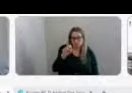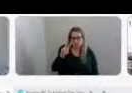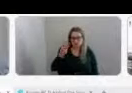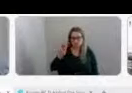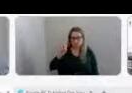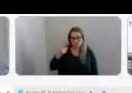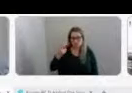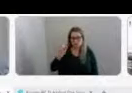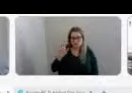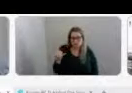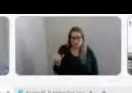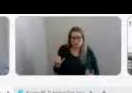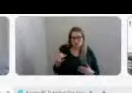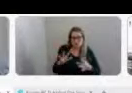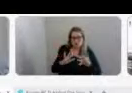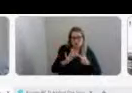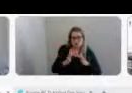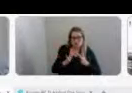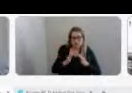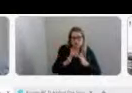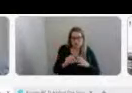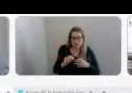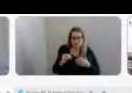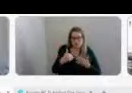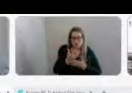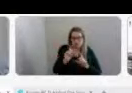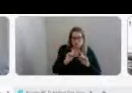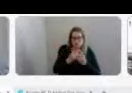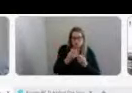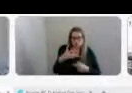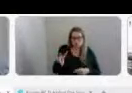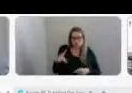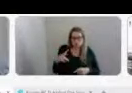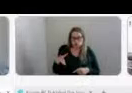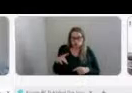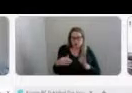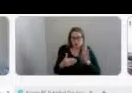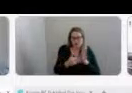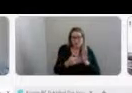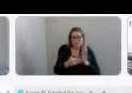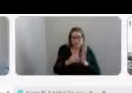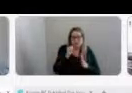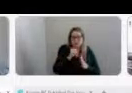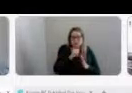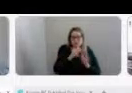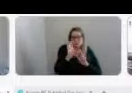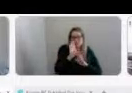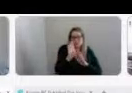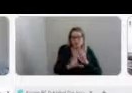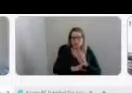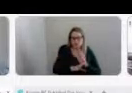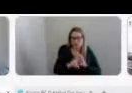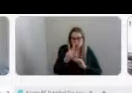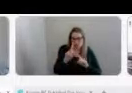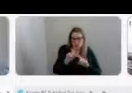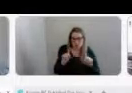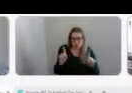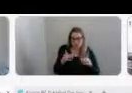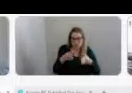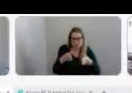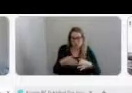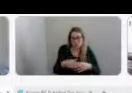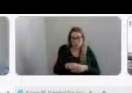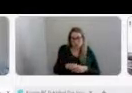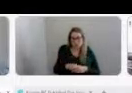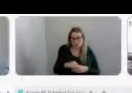it's online the new district 17 violates the errors of the constitution in three different ways